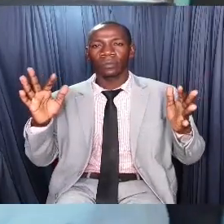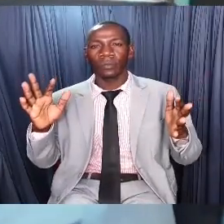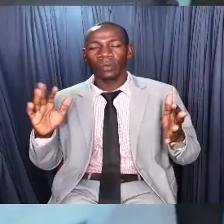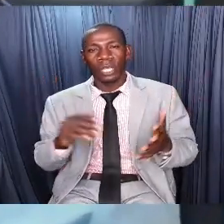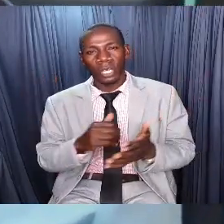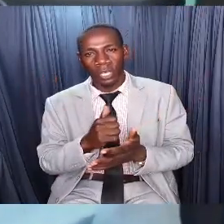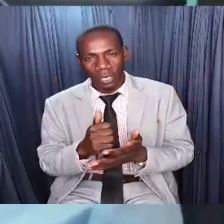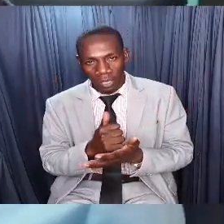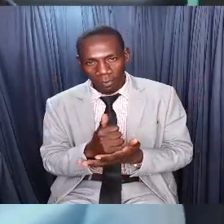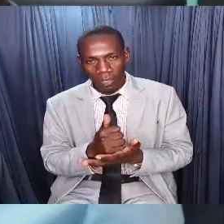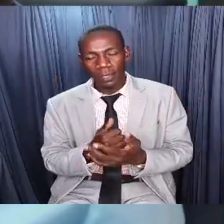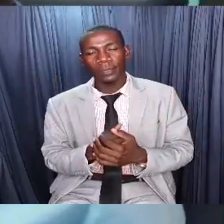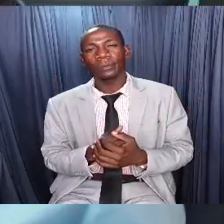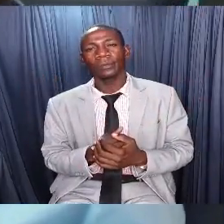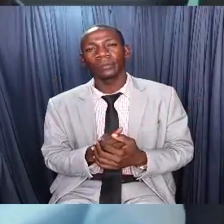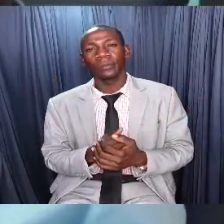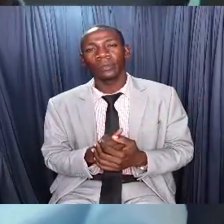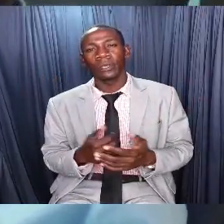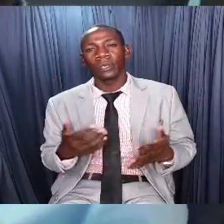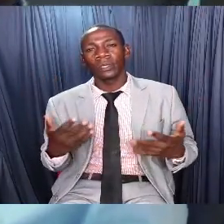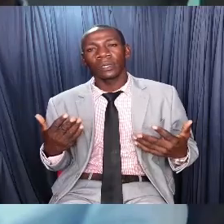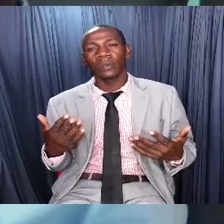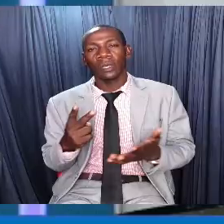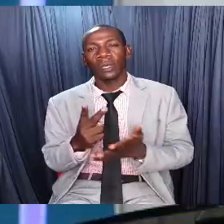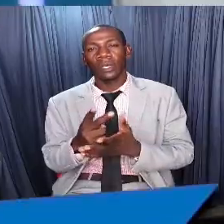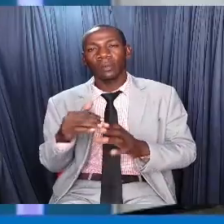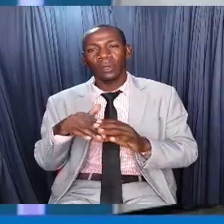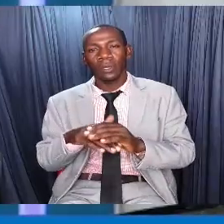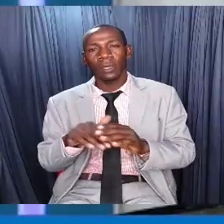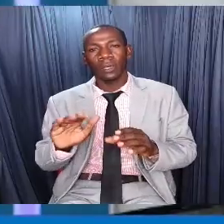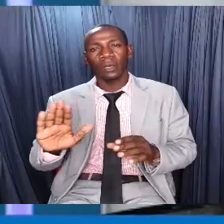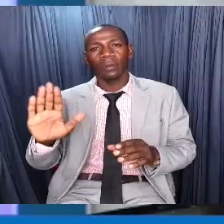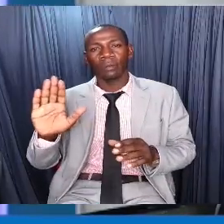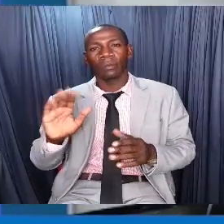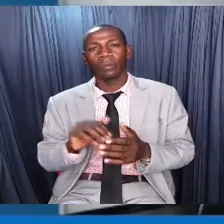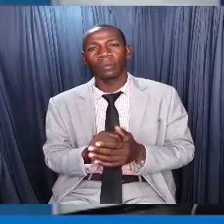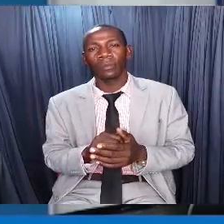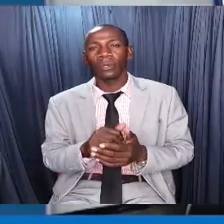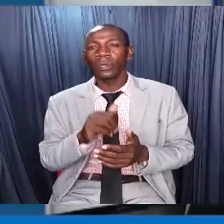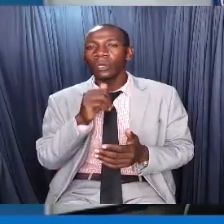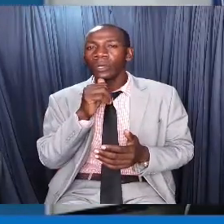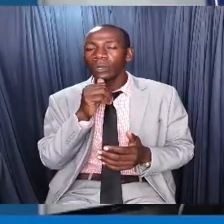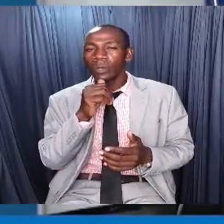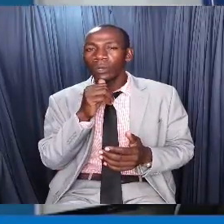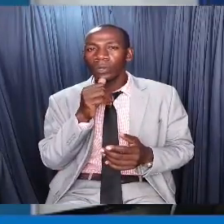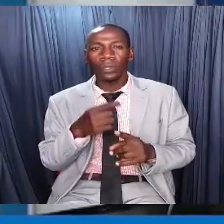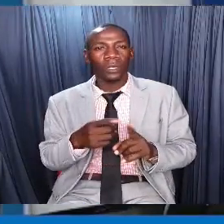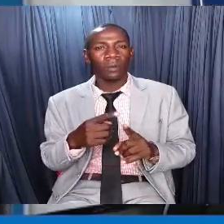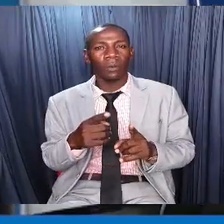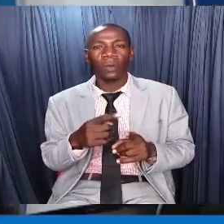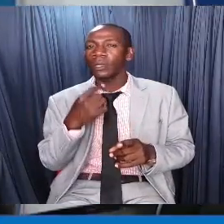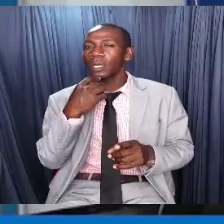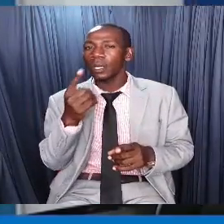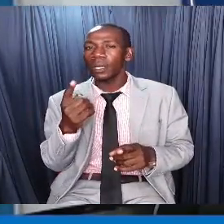Bwana Yesu asifiwe sana. Amen. Ni kitu kimefanya kuwekwa hapo ndani yake. This something planted in him. Si kila mtu anatamka na ikafanyika hivyo.